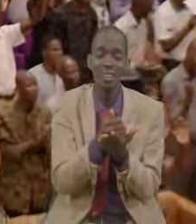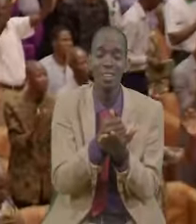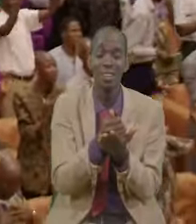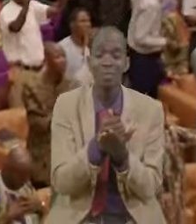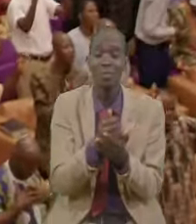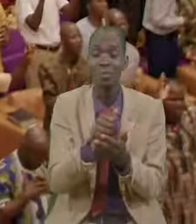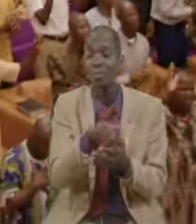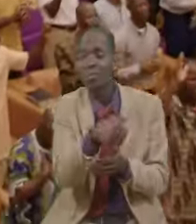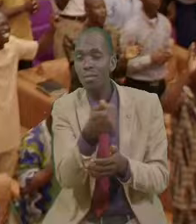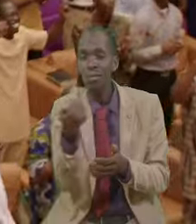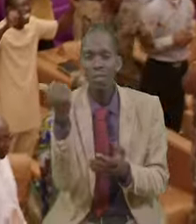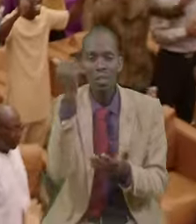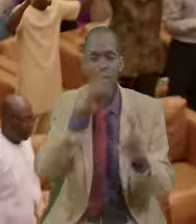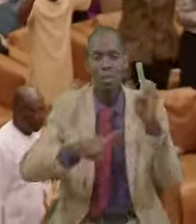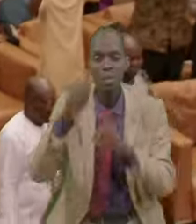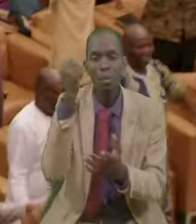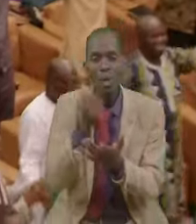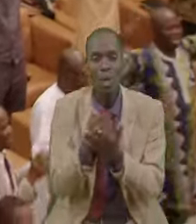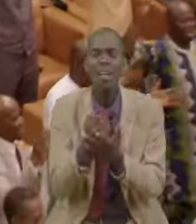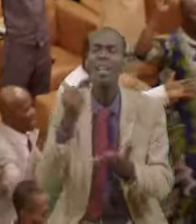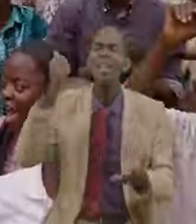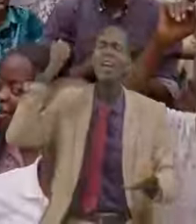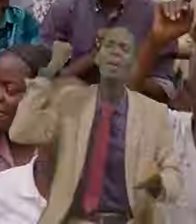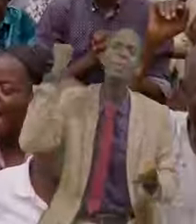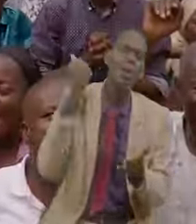Any amen there?